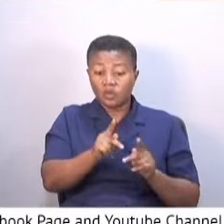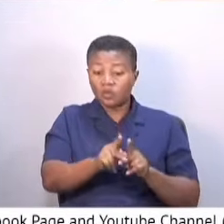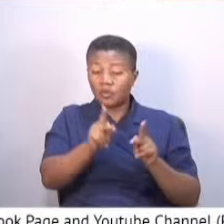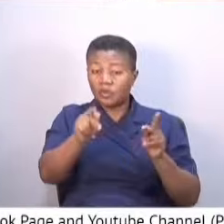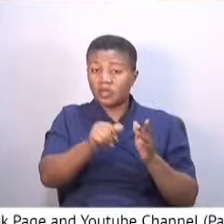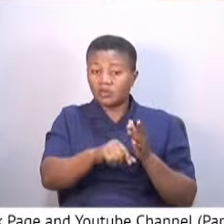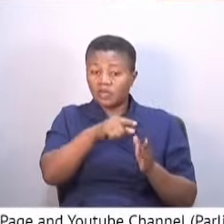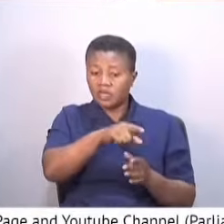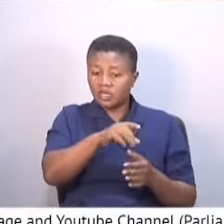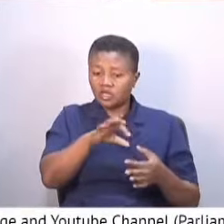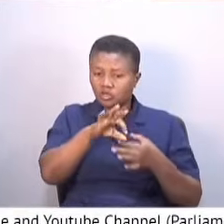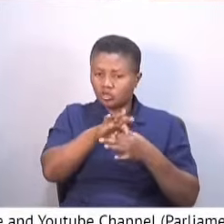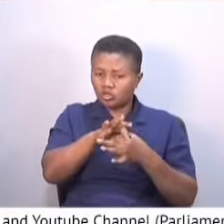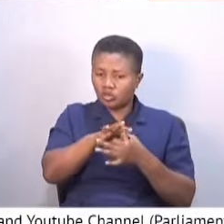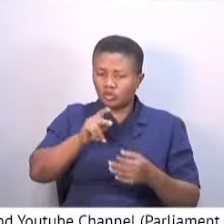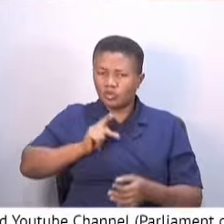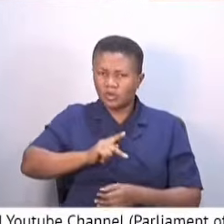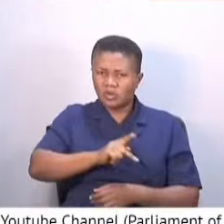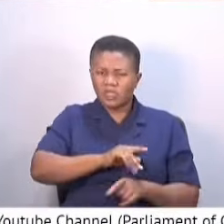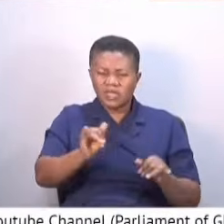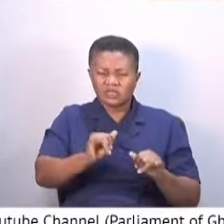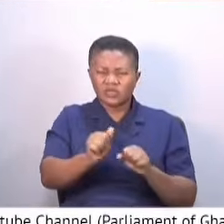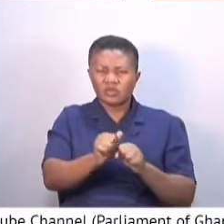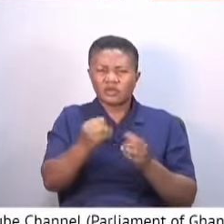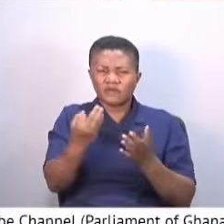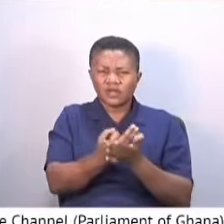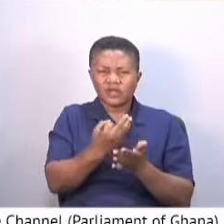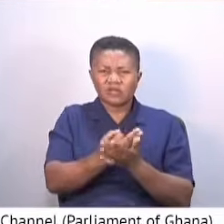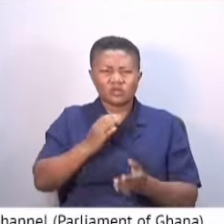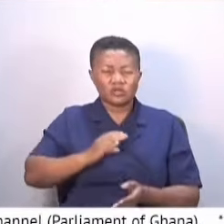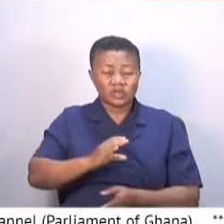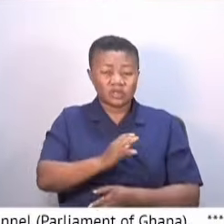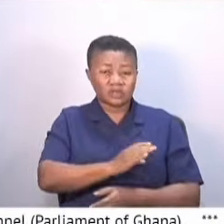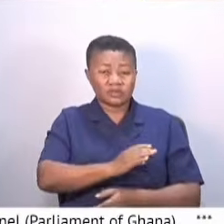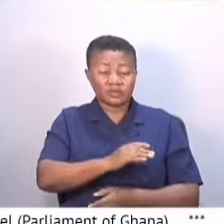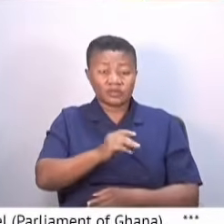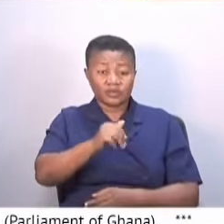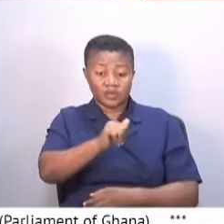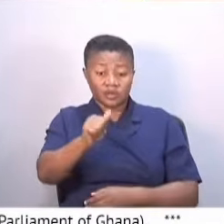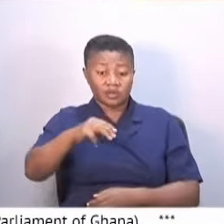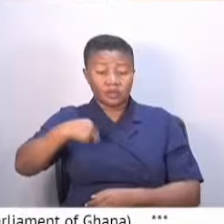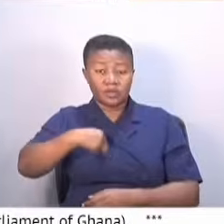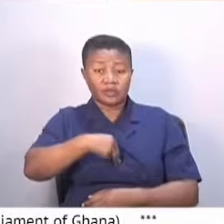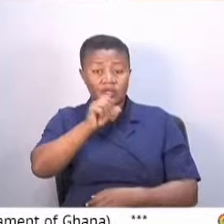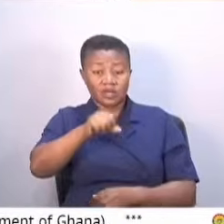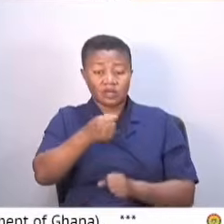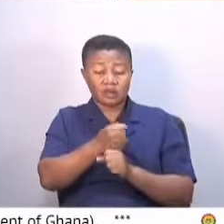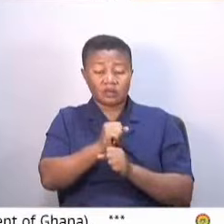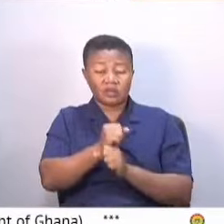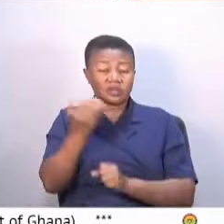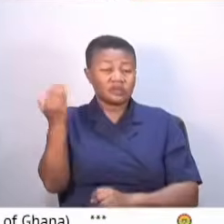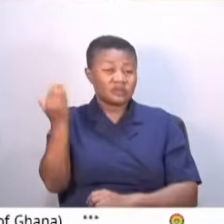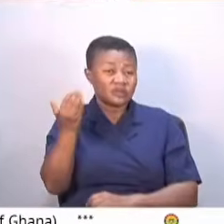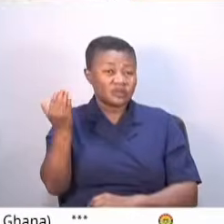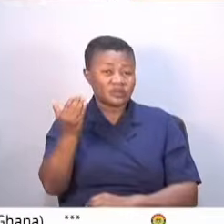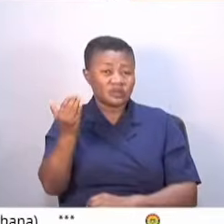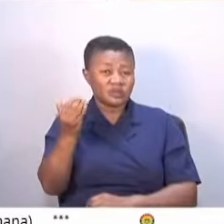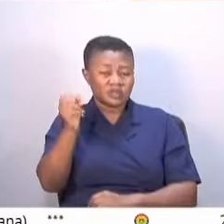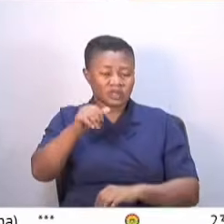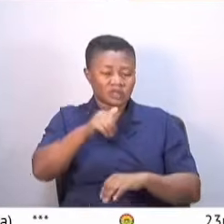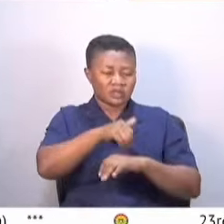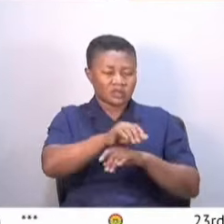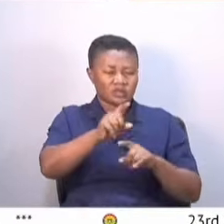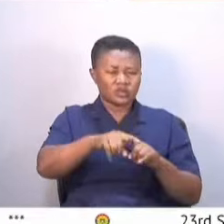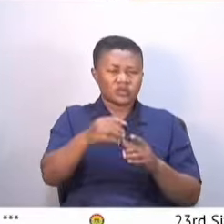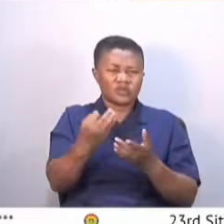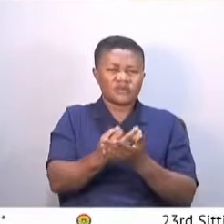Parliament. It's like Finance Committee. A member can make a statement. Looking at the content of it, that statement can be referred to the